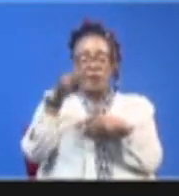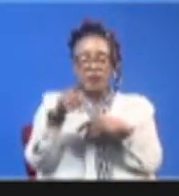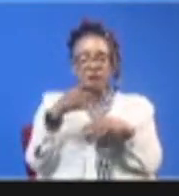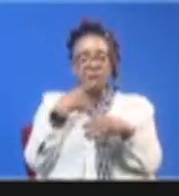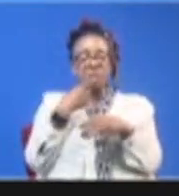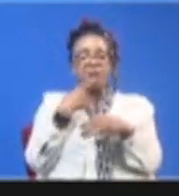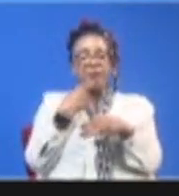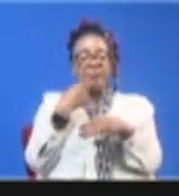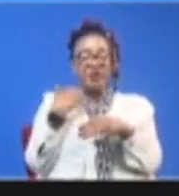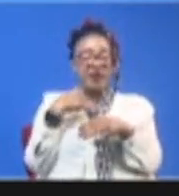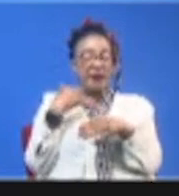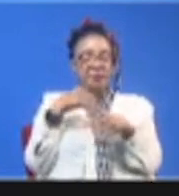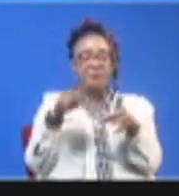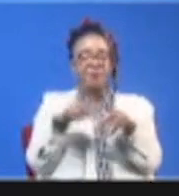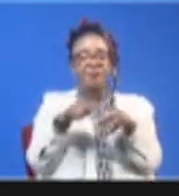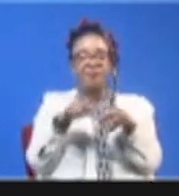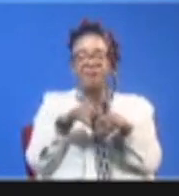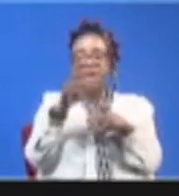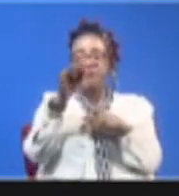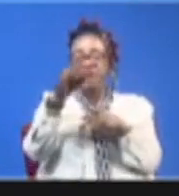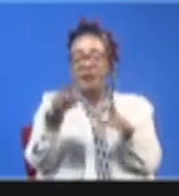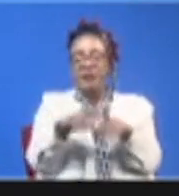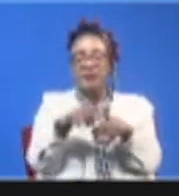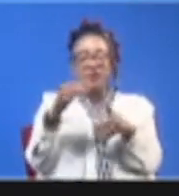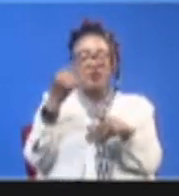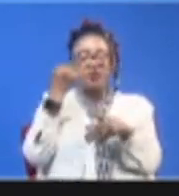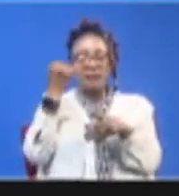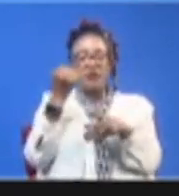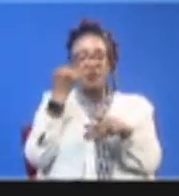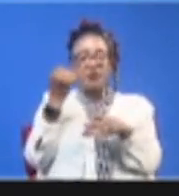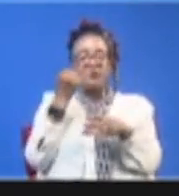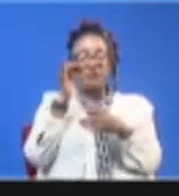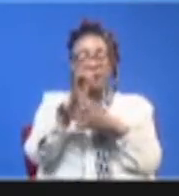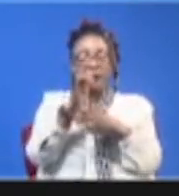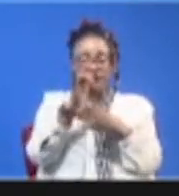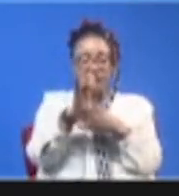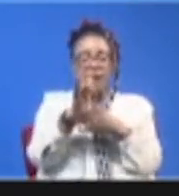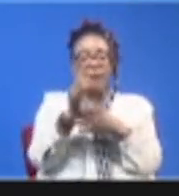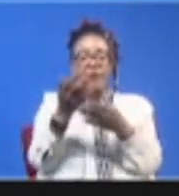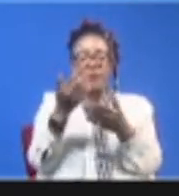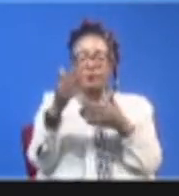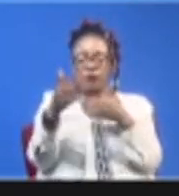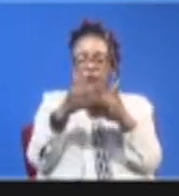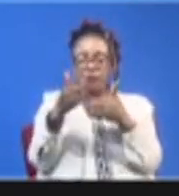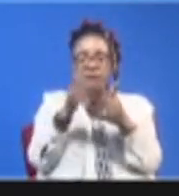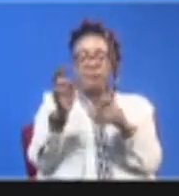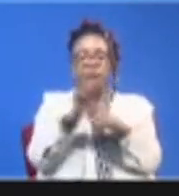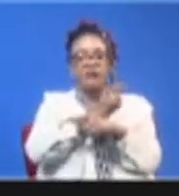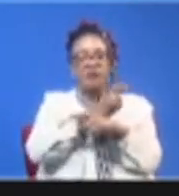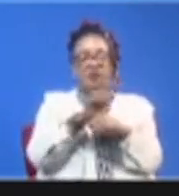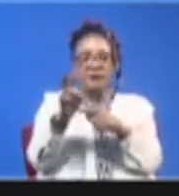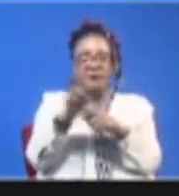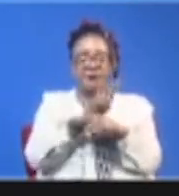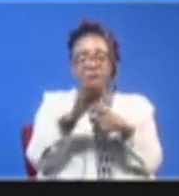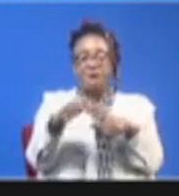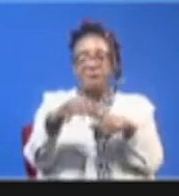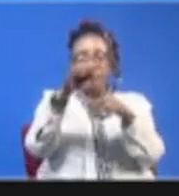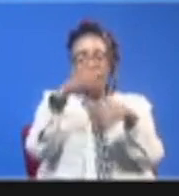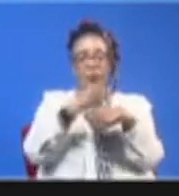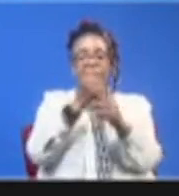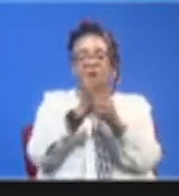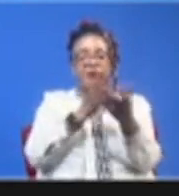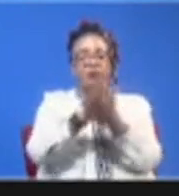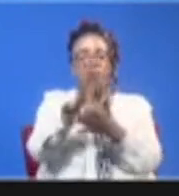crimes such as car theft and drug trafficking are matters authorities are closely monitoring, especially to ensure lives and